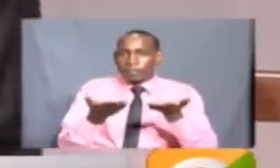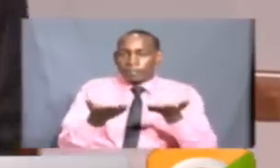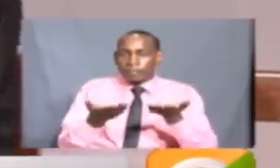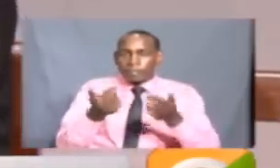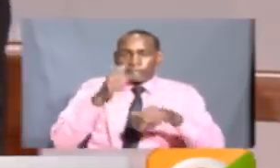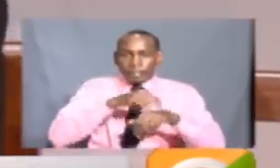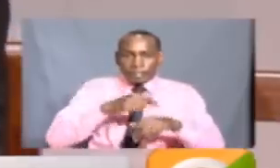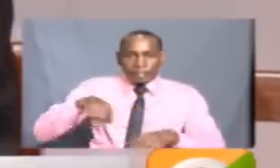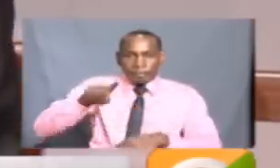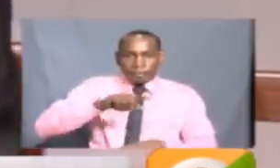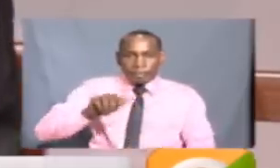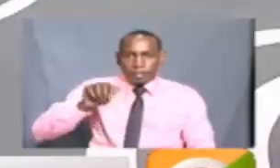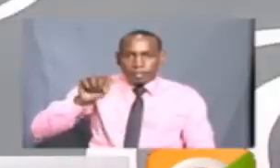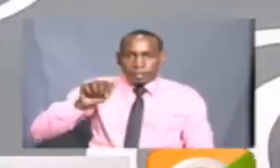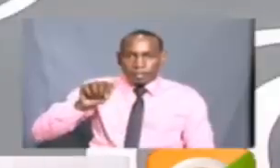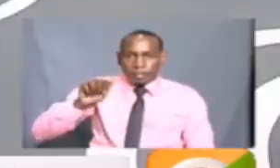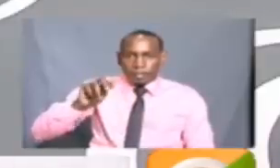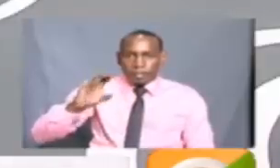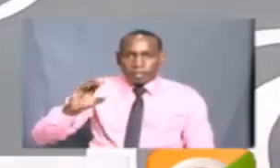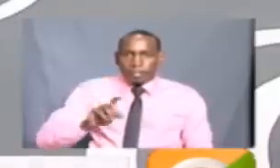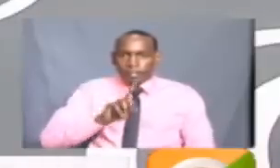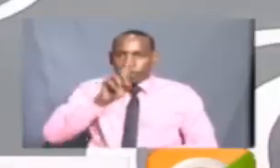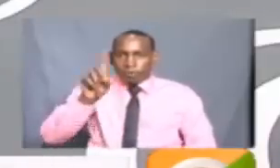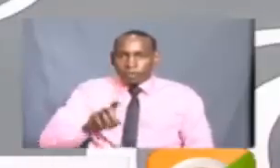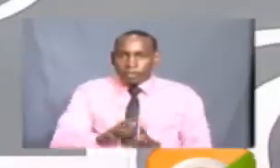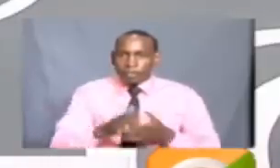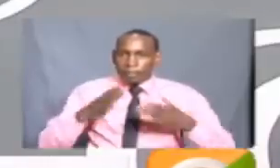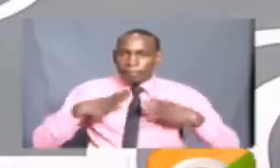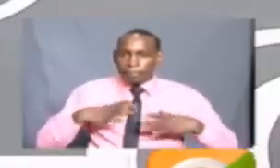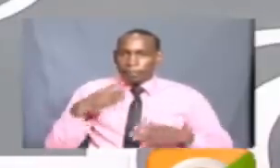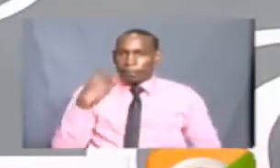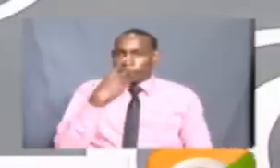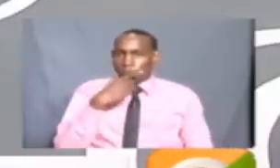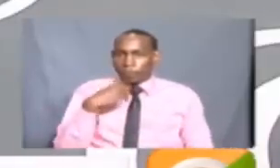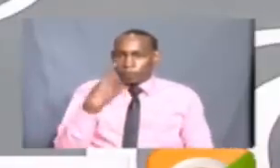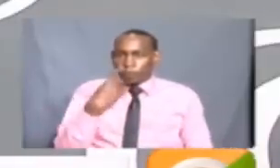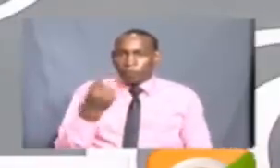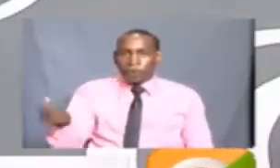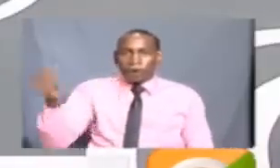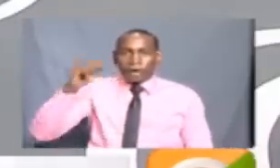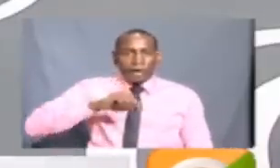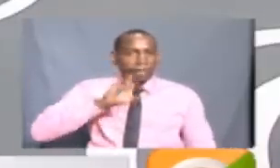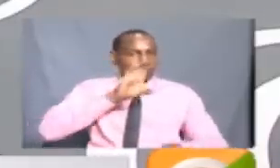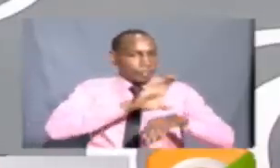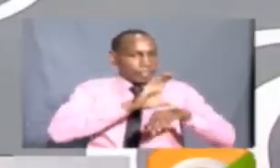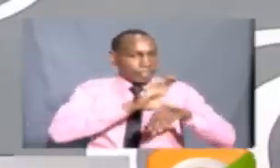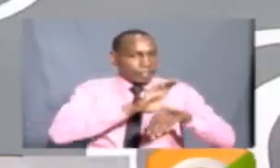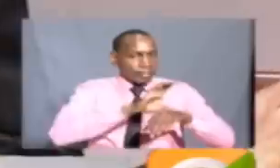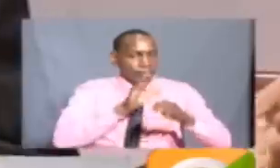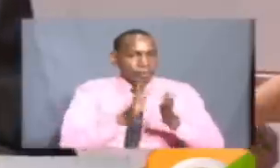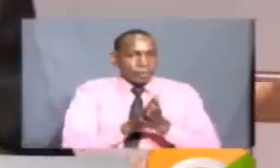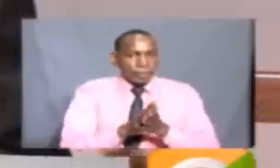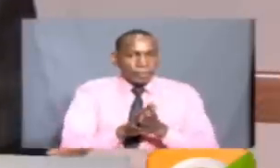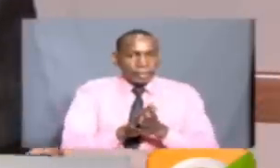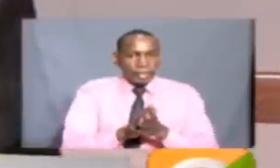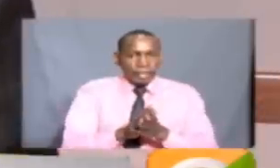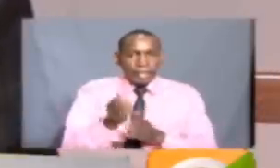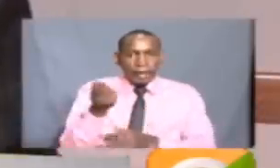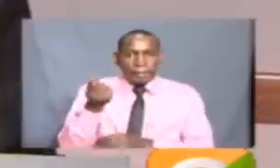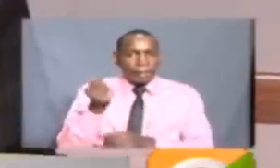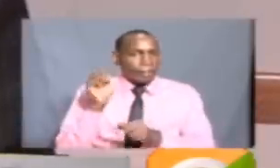we as ANC, we raised this question about people who are turning up in churches with millions of